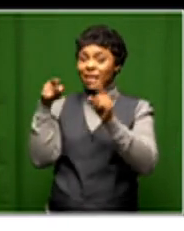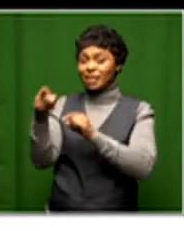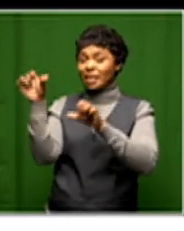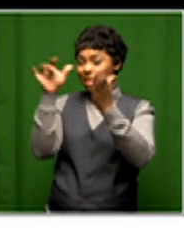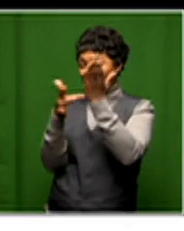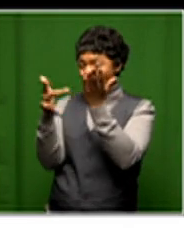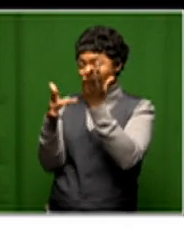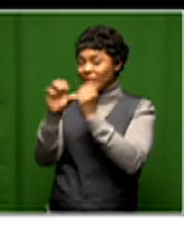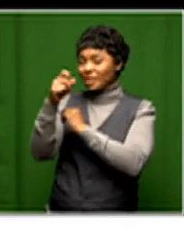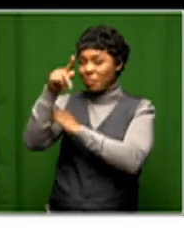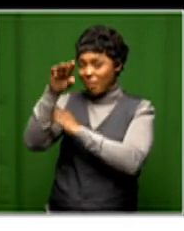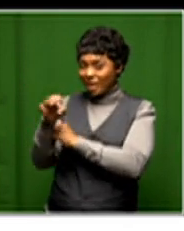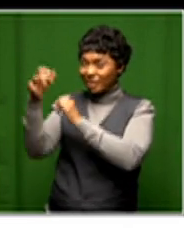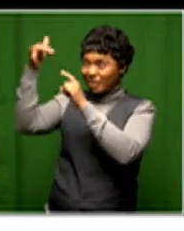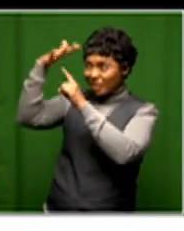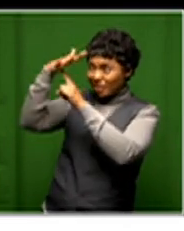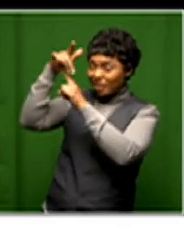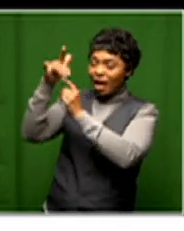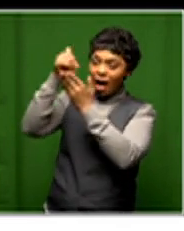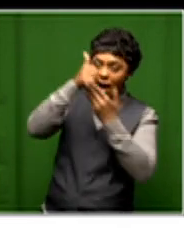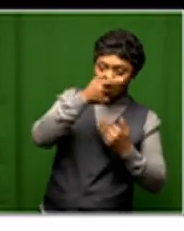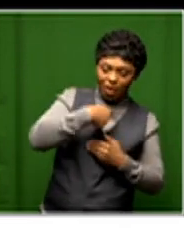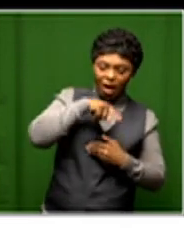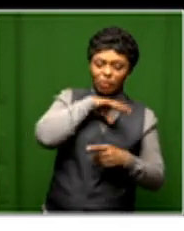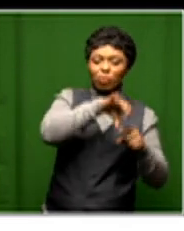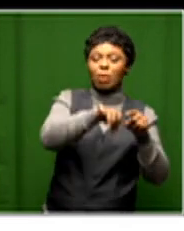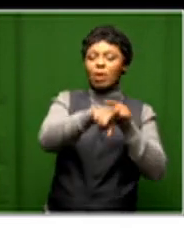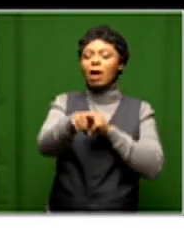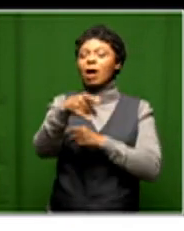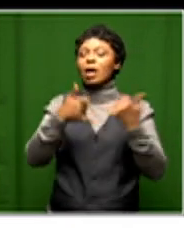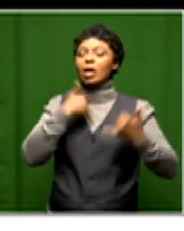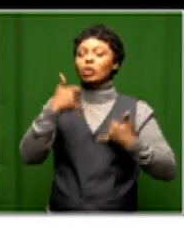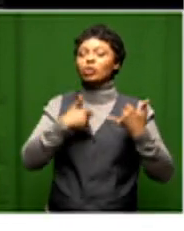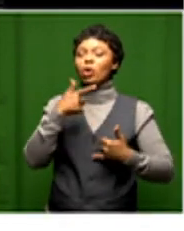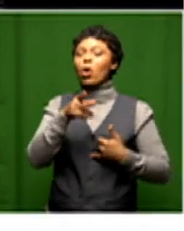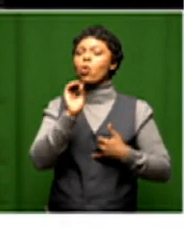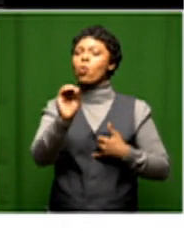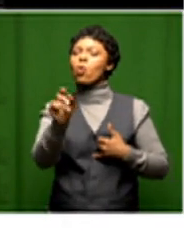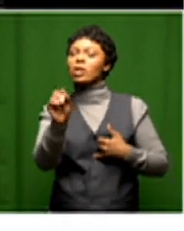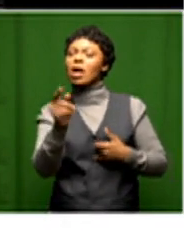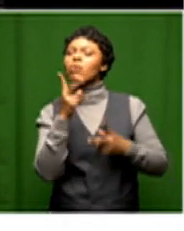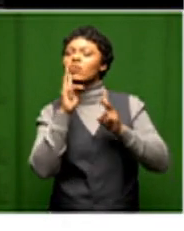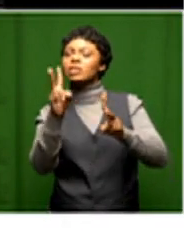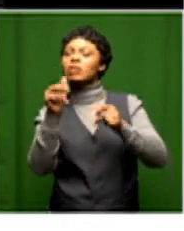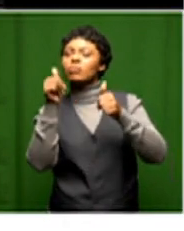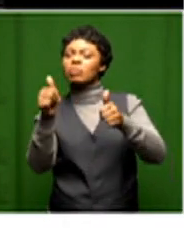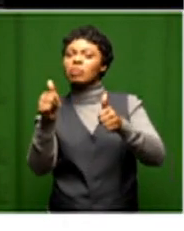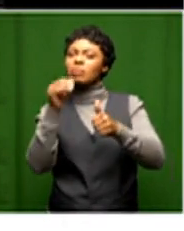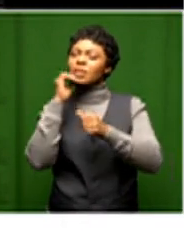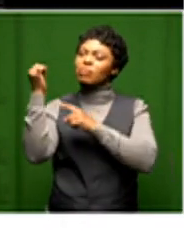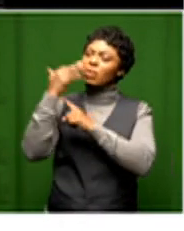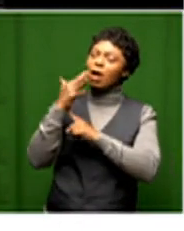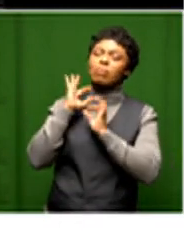us to meet and enjoy abundance of our wildlife. Sure. Well, there is so much. And